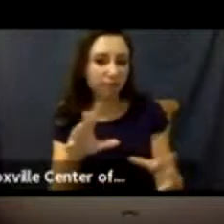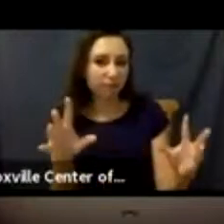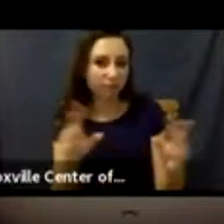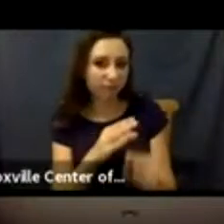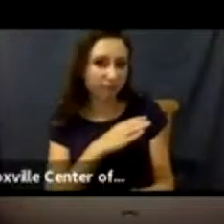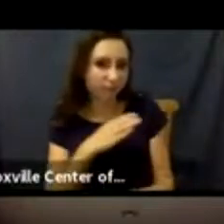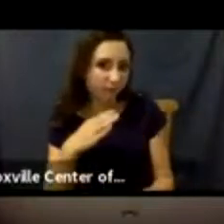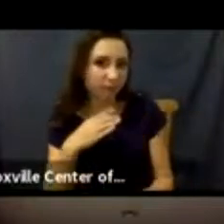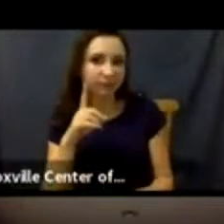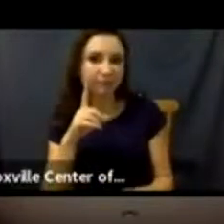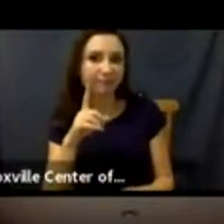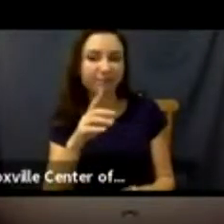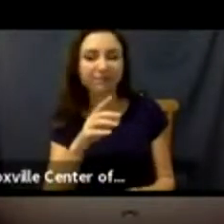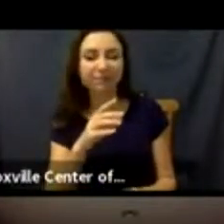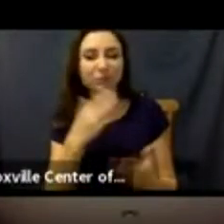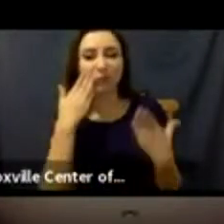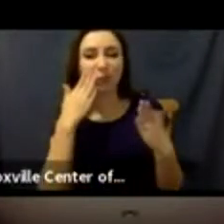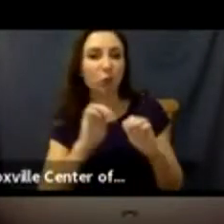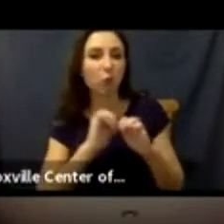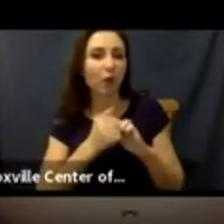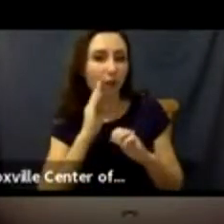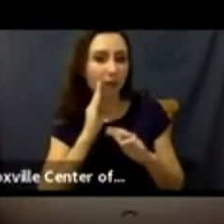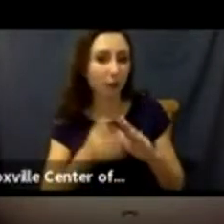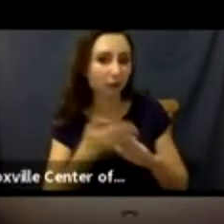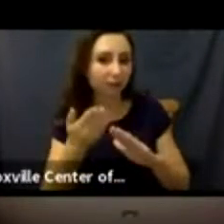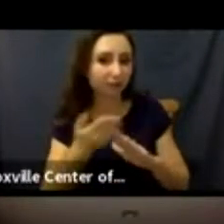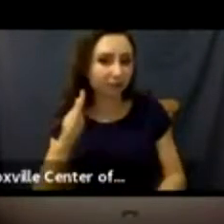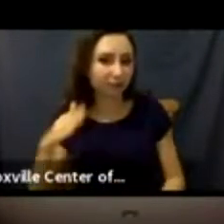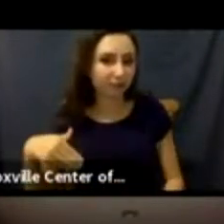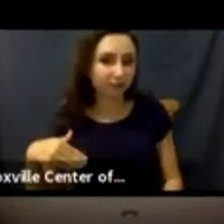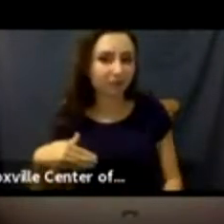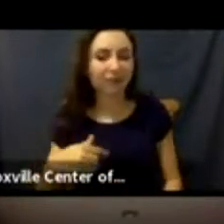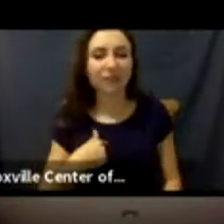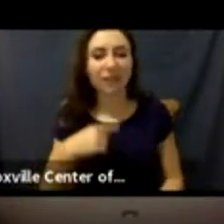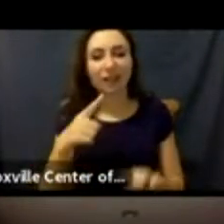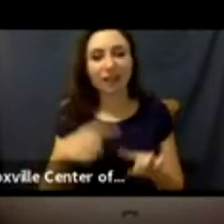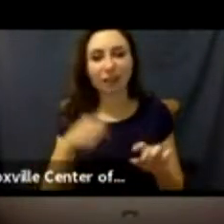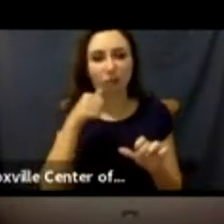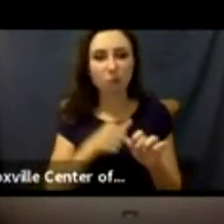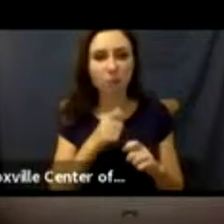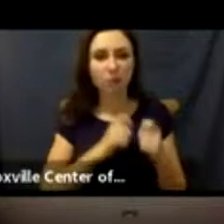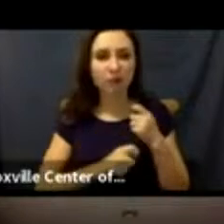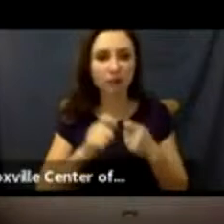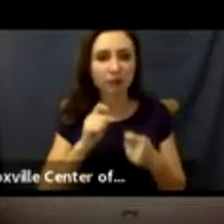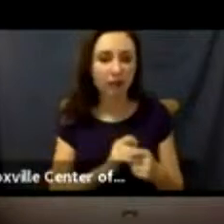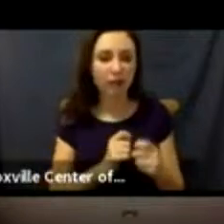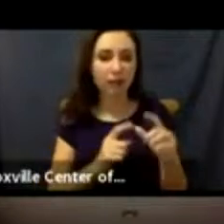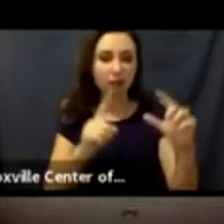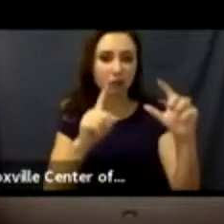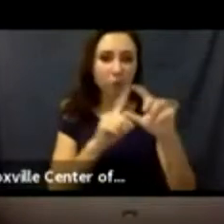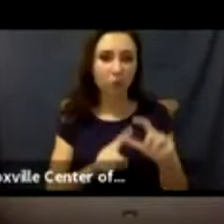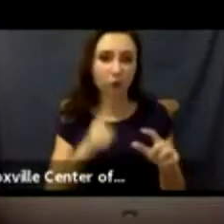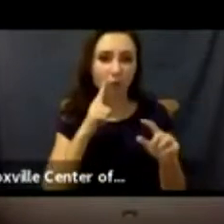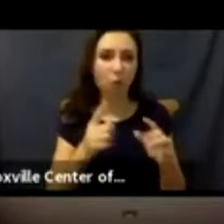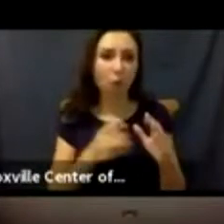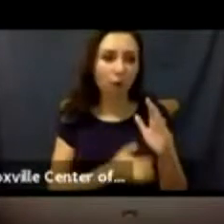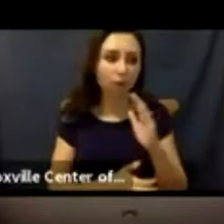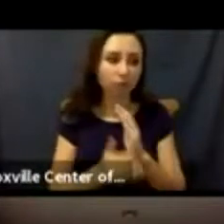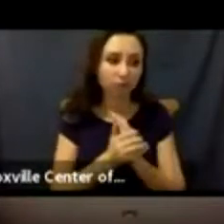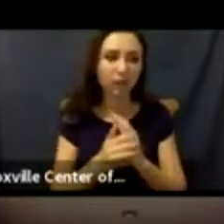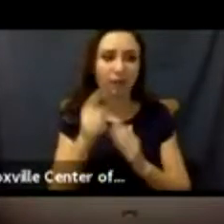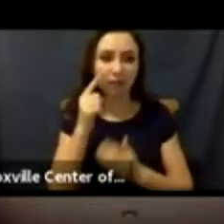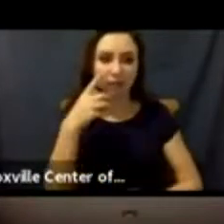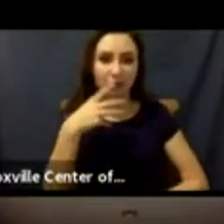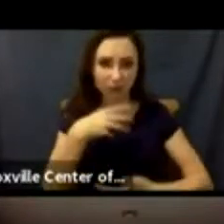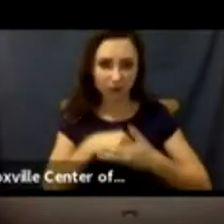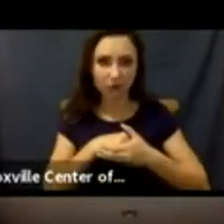be determined. It does say, I can't remember exactly what the wording is of the resolution, but I think it did also include advising